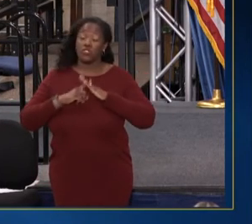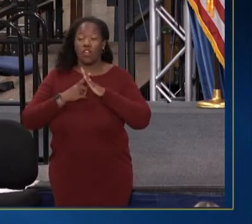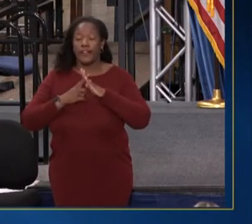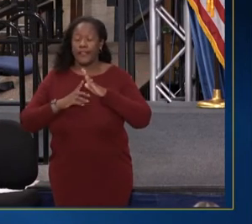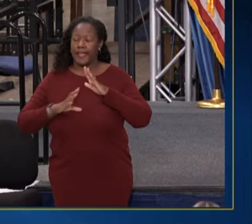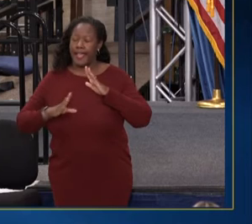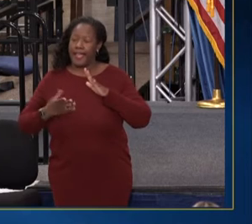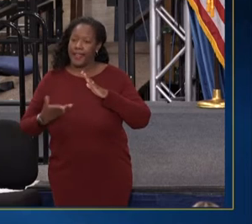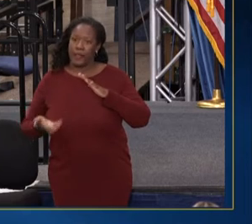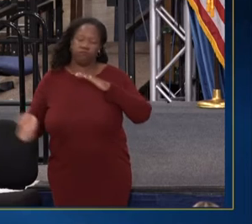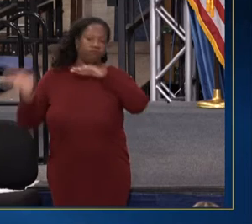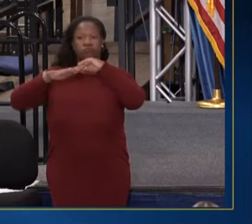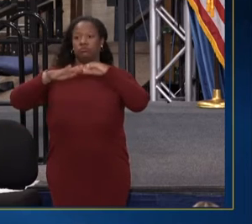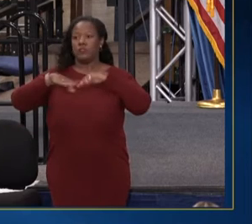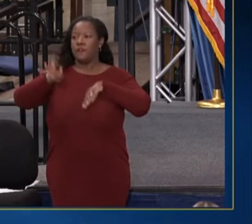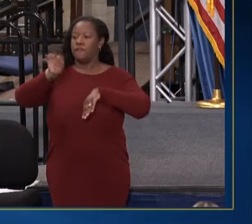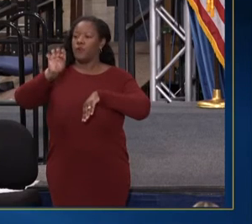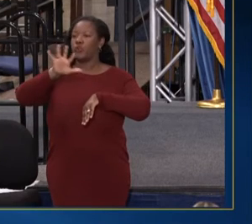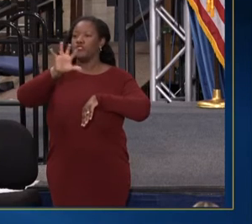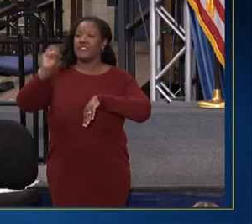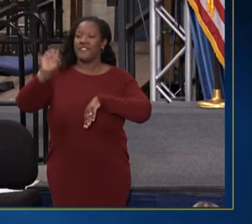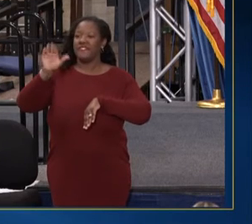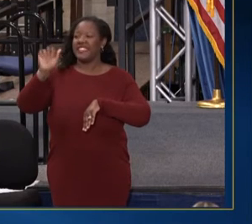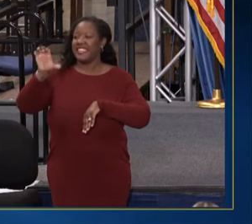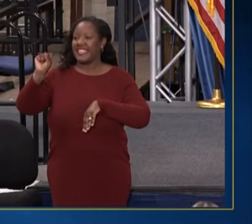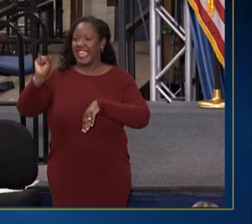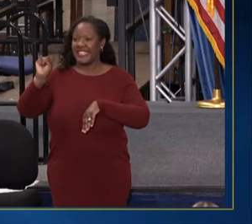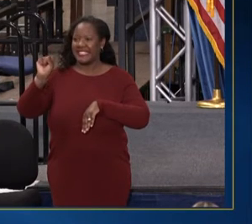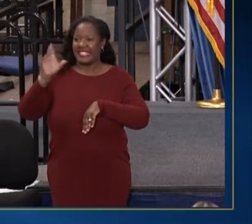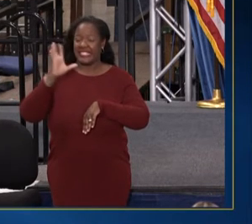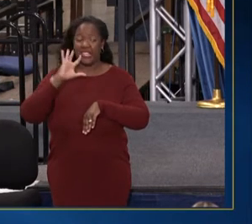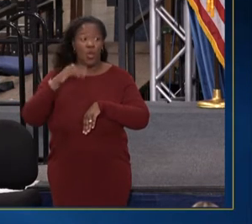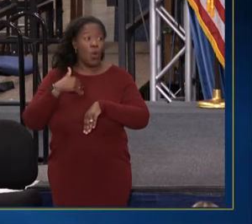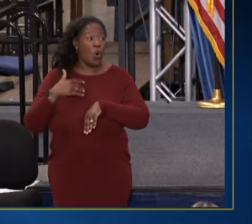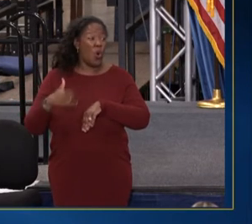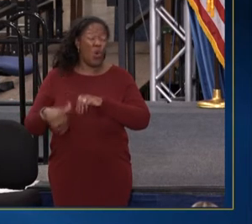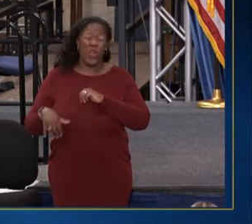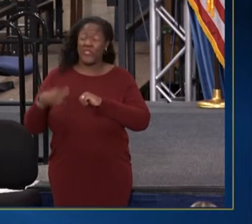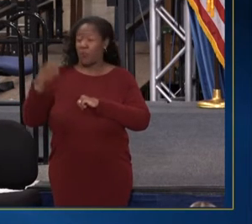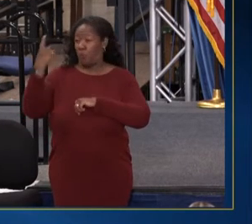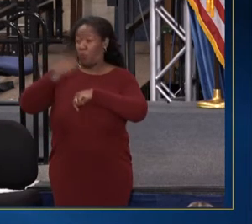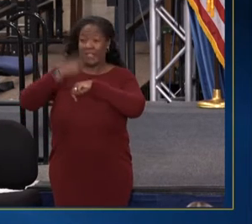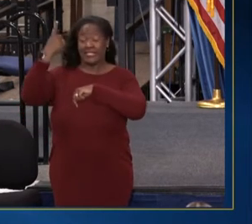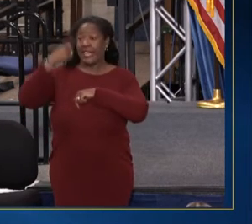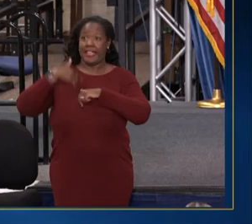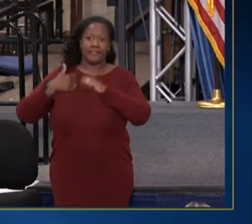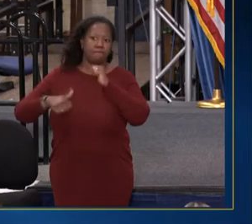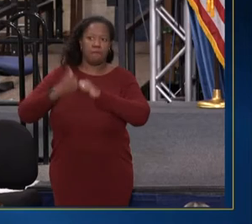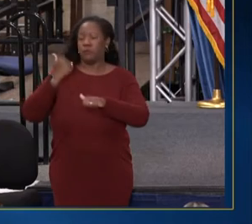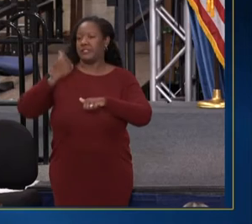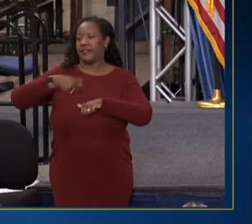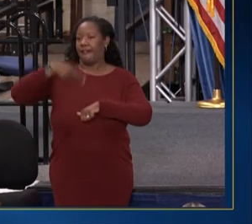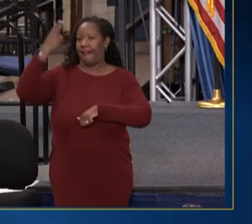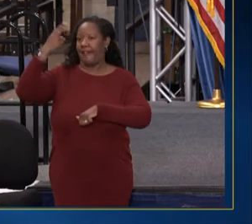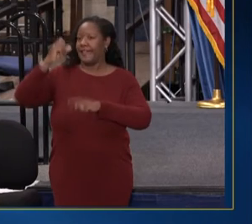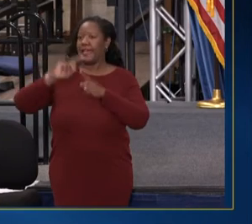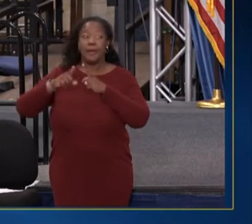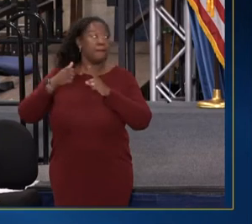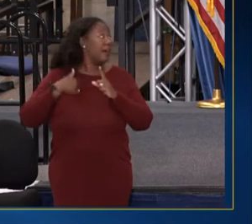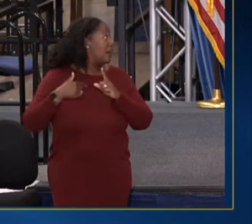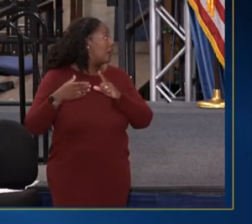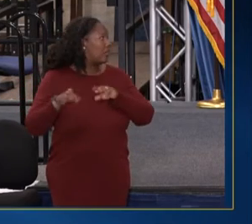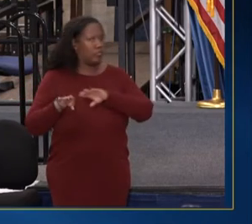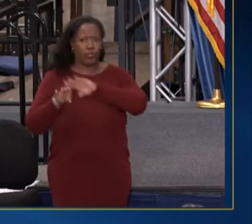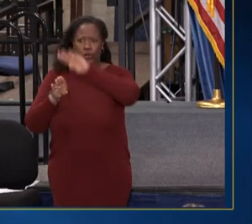around 450 cases on average on the highest day. But you can also see what success looks like with a curve